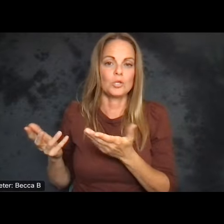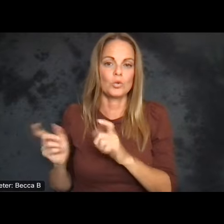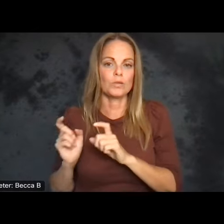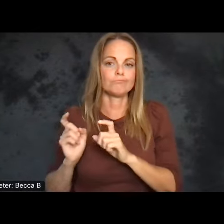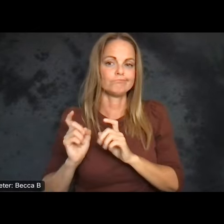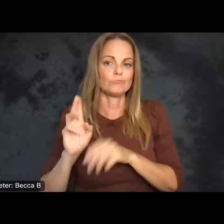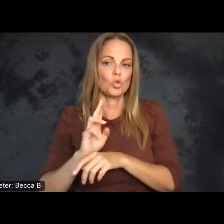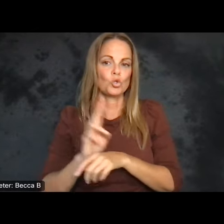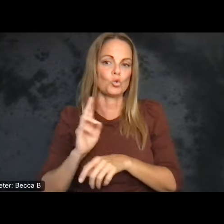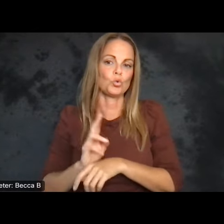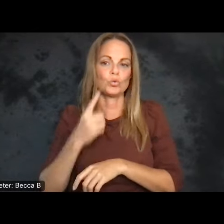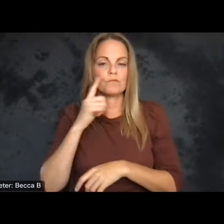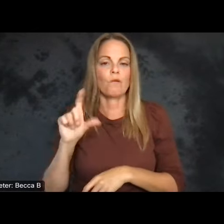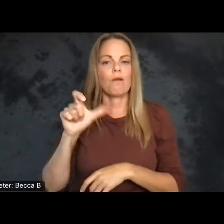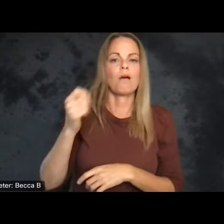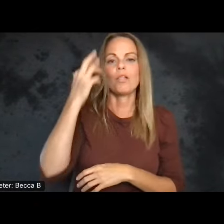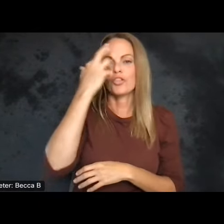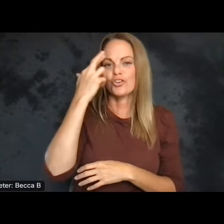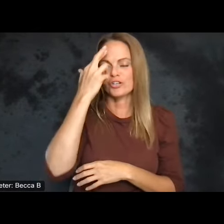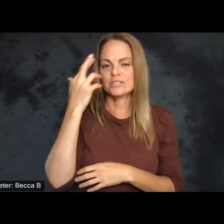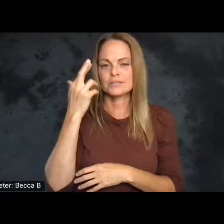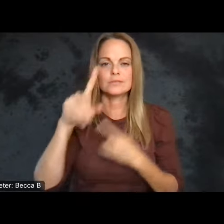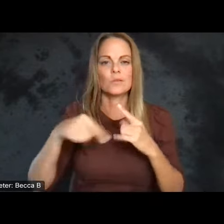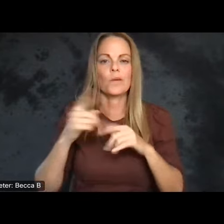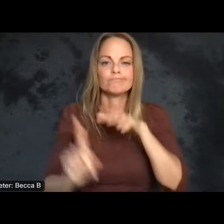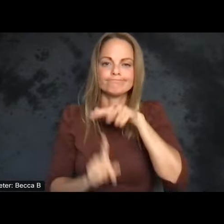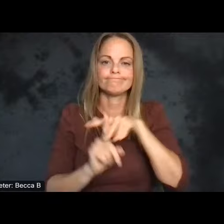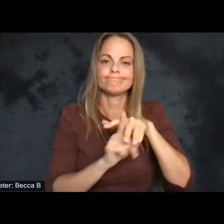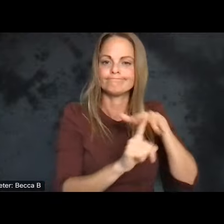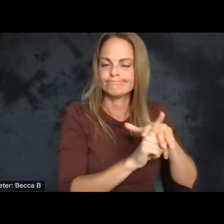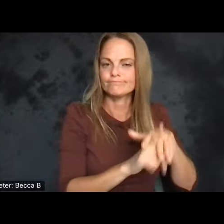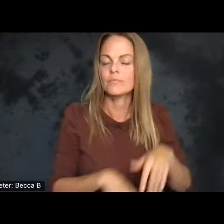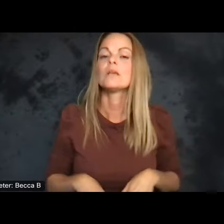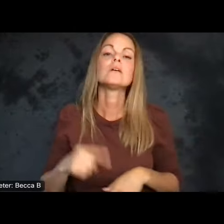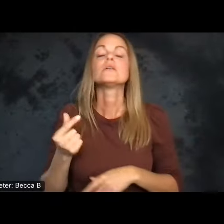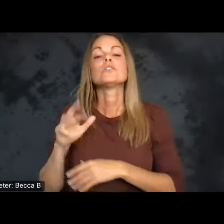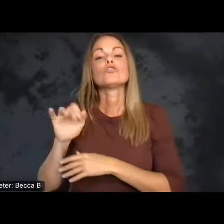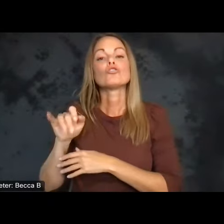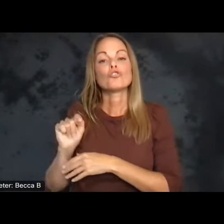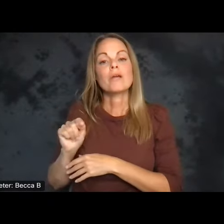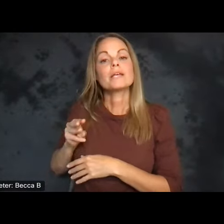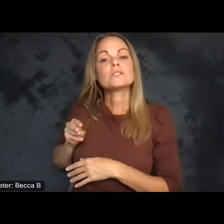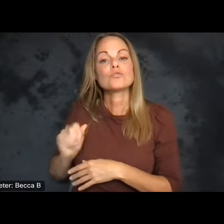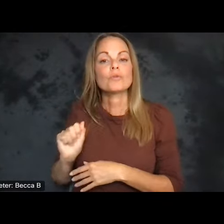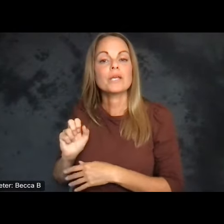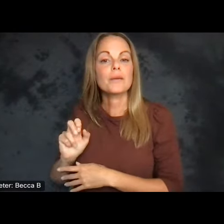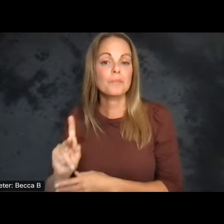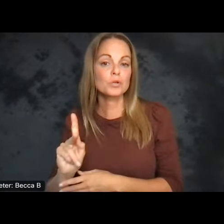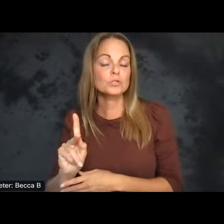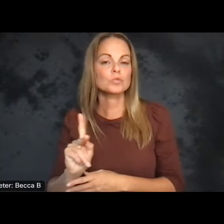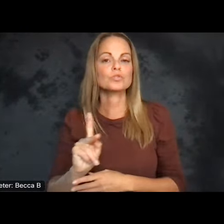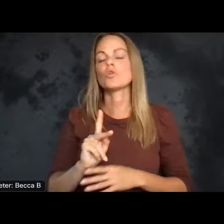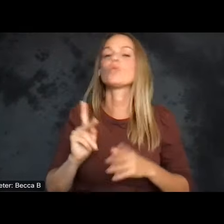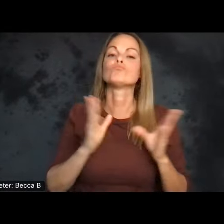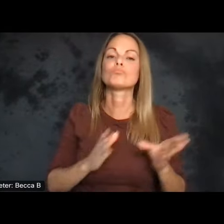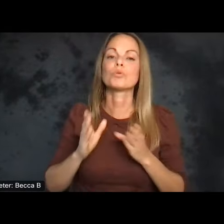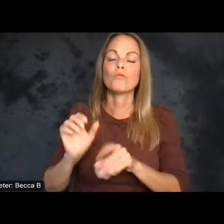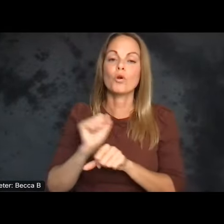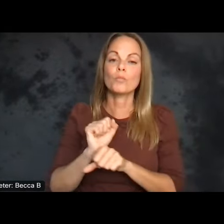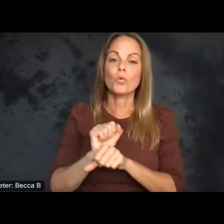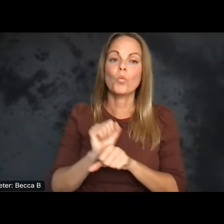for other purposes as needed. It's these grants are reimbursable grants whereby we would perform the work, use the money, and then we